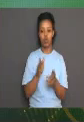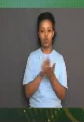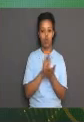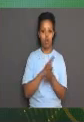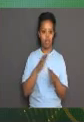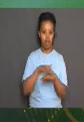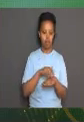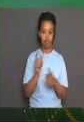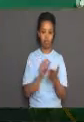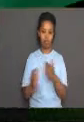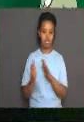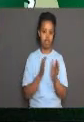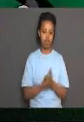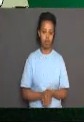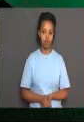notebook paper.